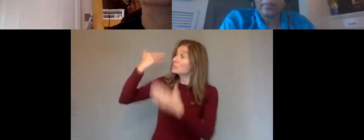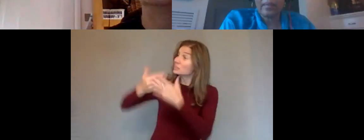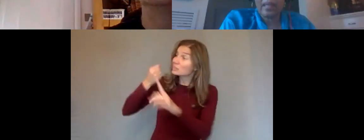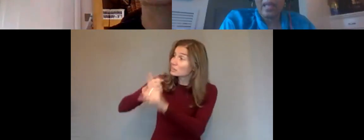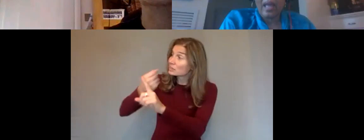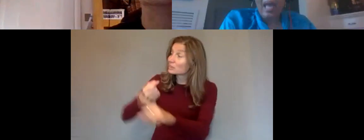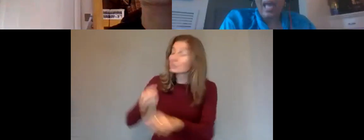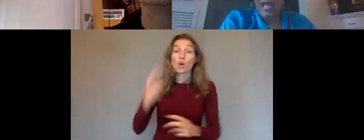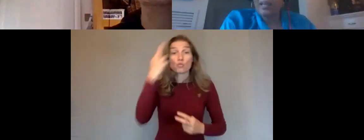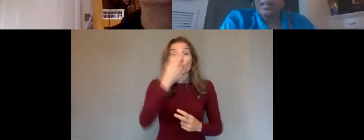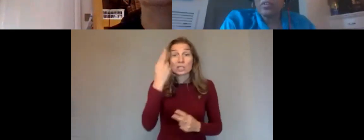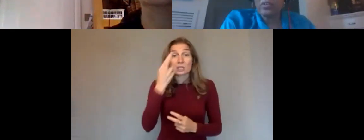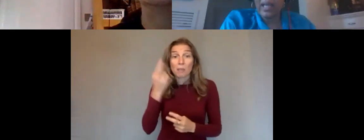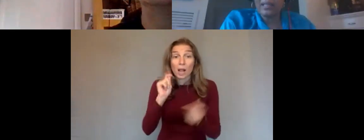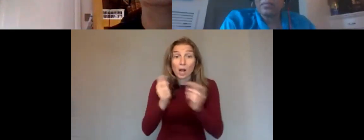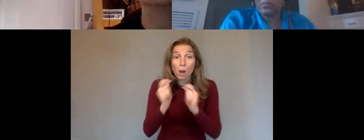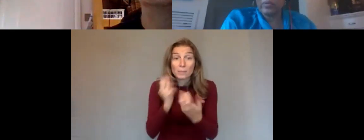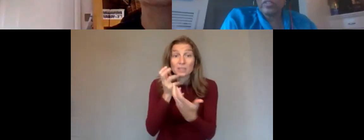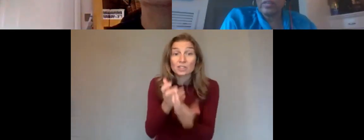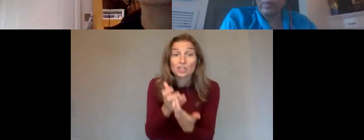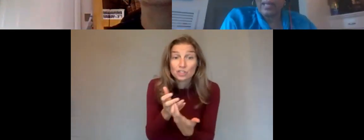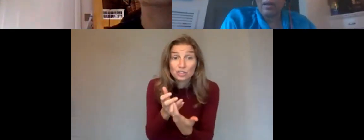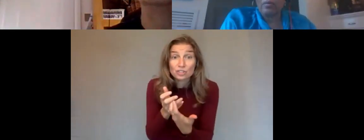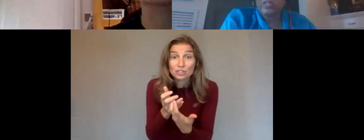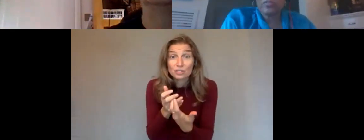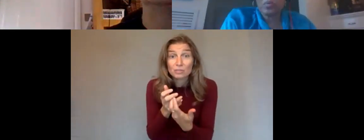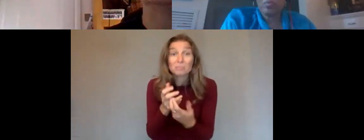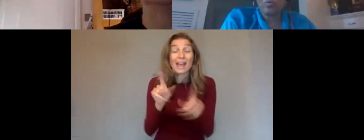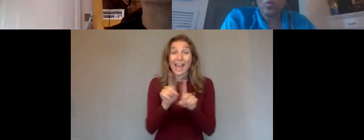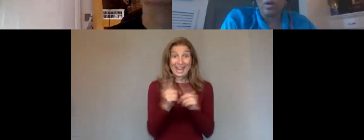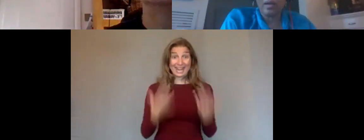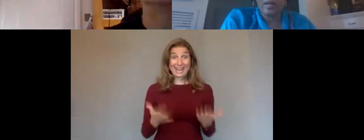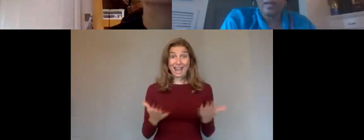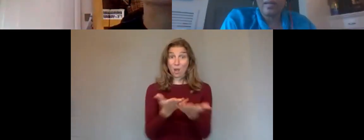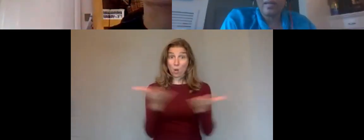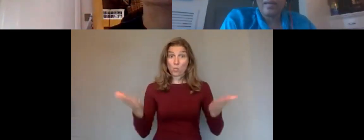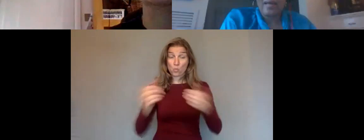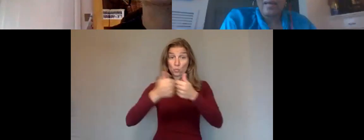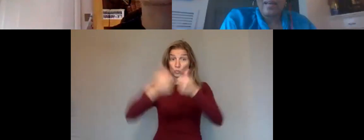accommodation, and to look at what we're doing right now, which is remote work.